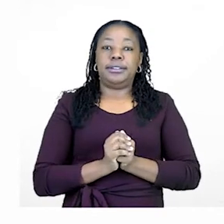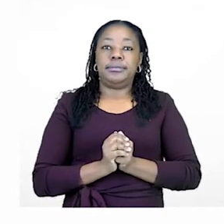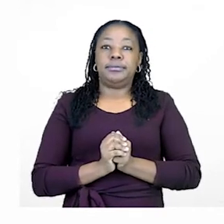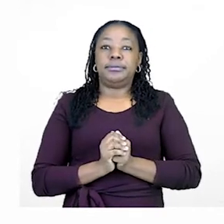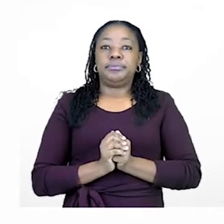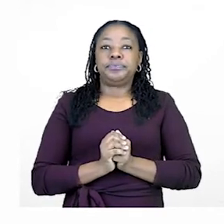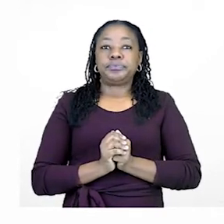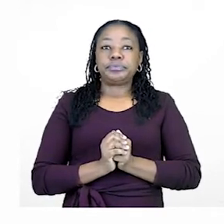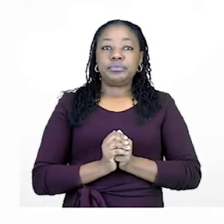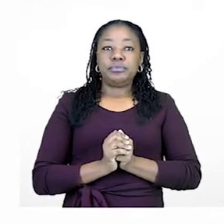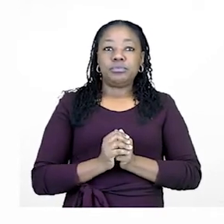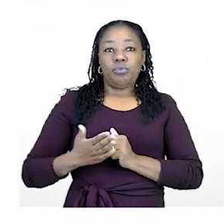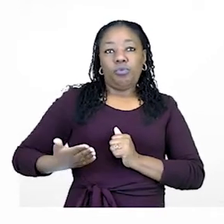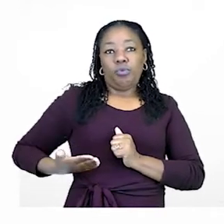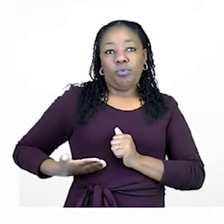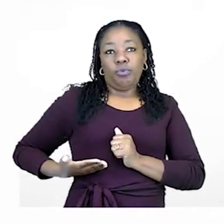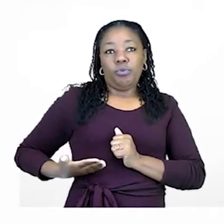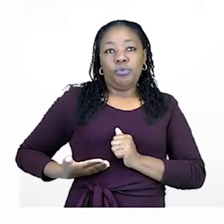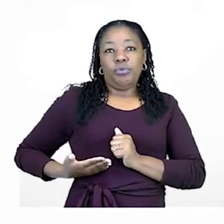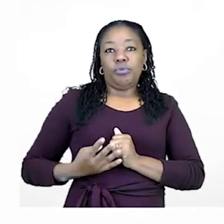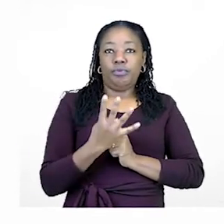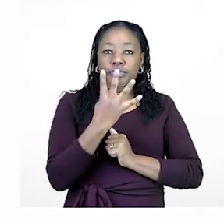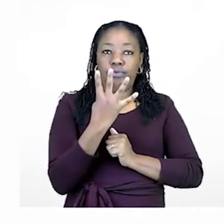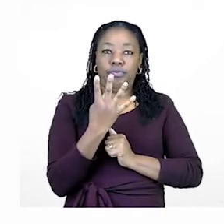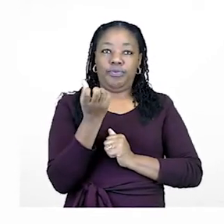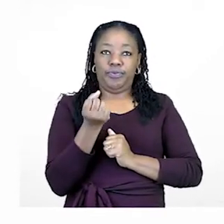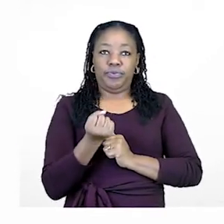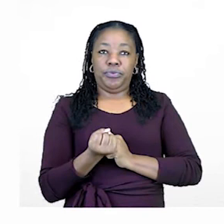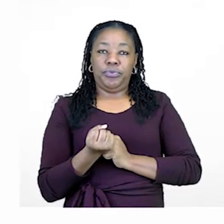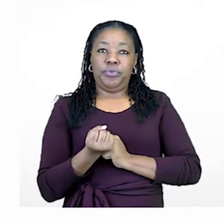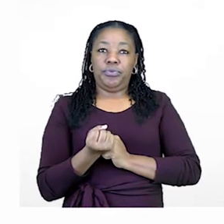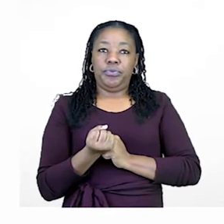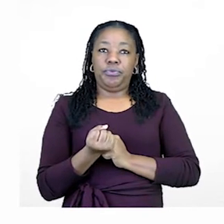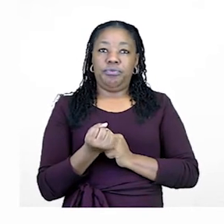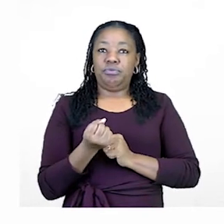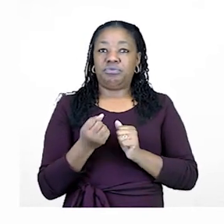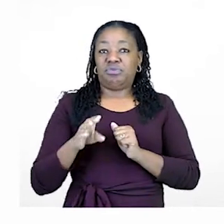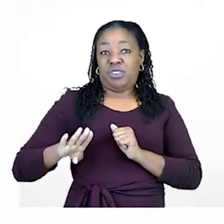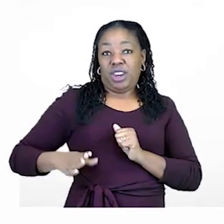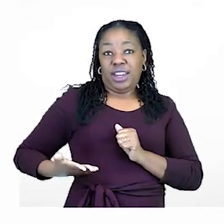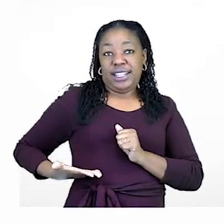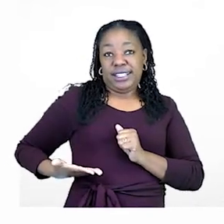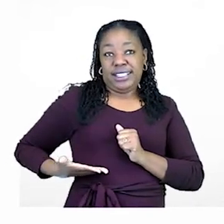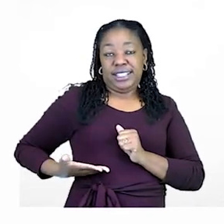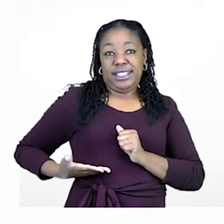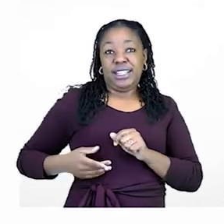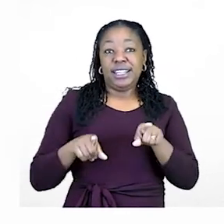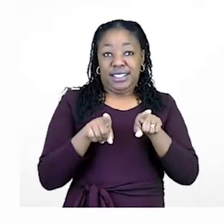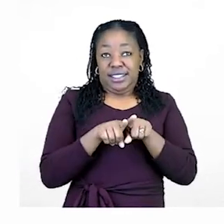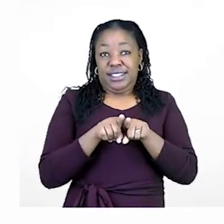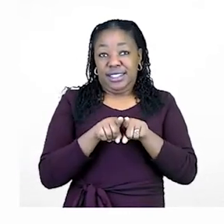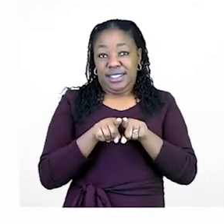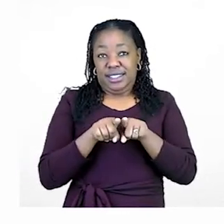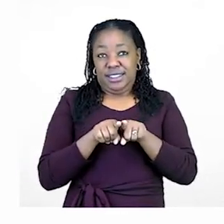We have 4 beautiful chairs there, but not all the chairs are the same. Take a good look